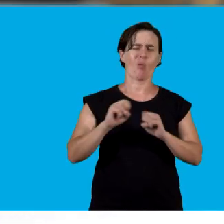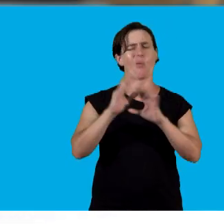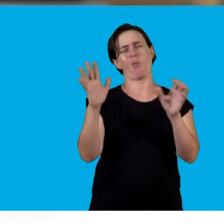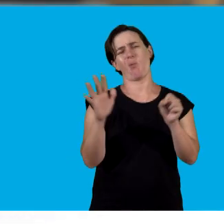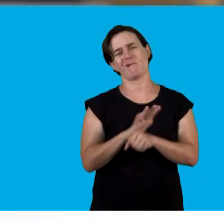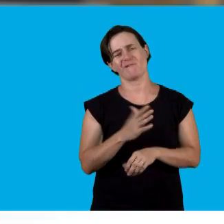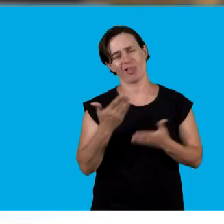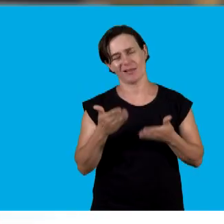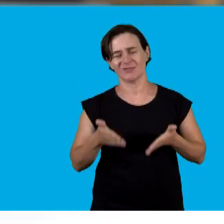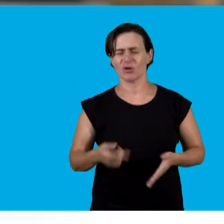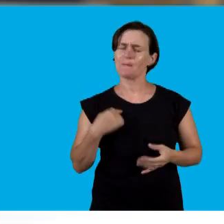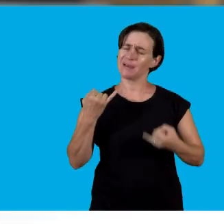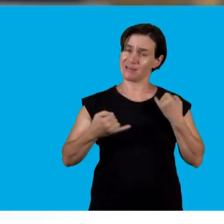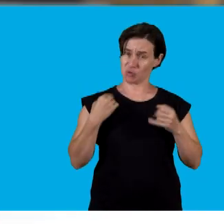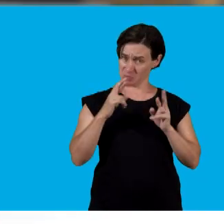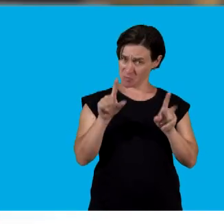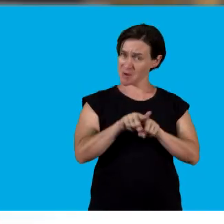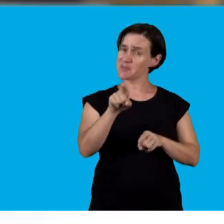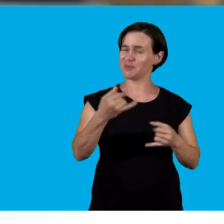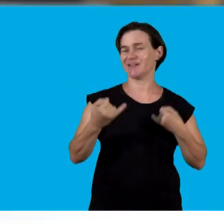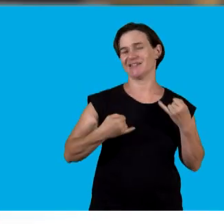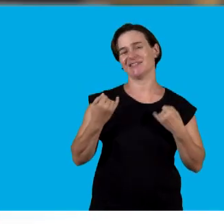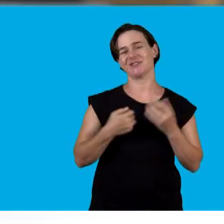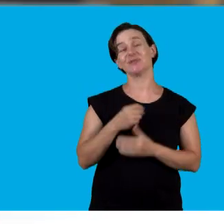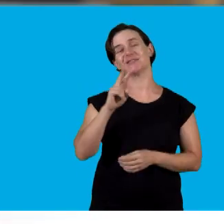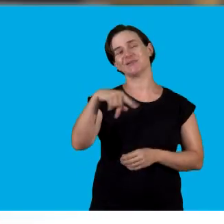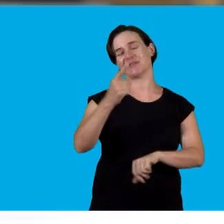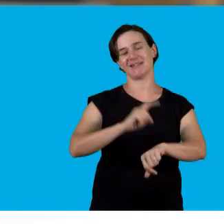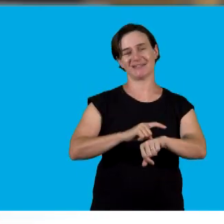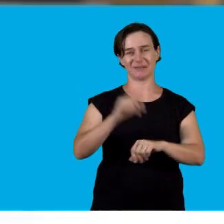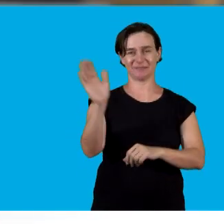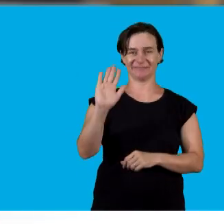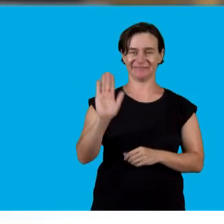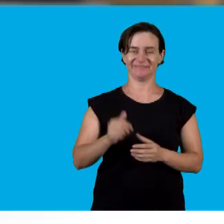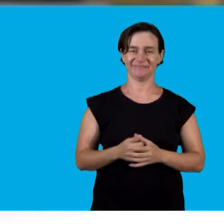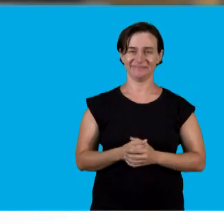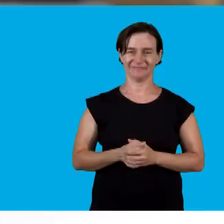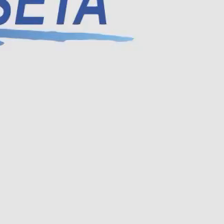I really enjoyed it, and I hope you enjoyed it too. We hope to see you next time. Goodbye.